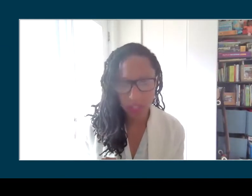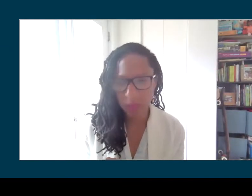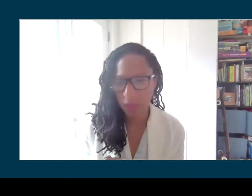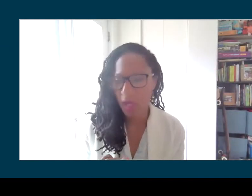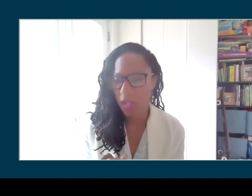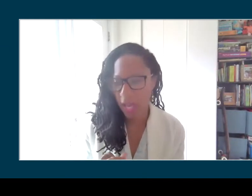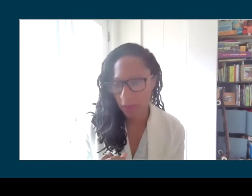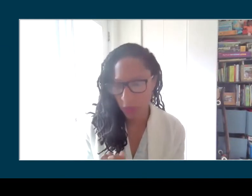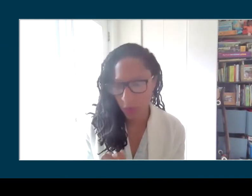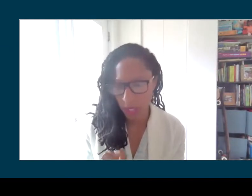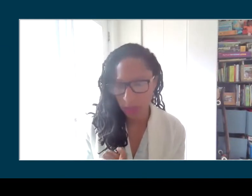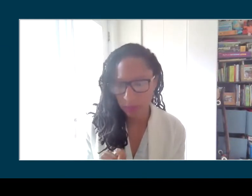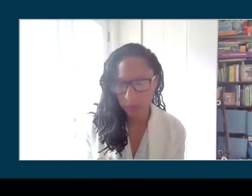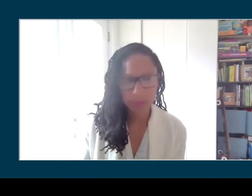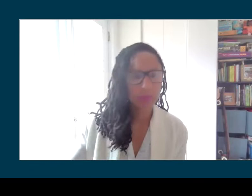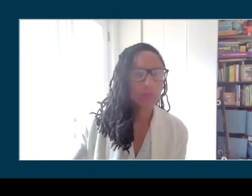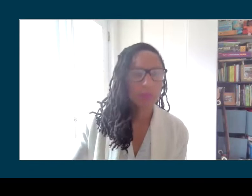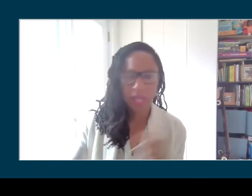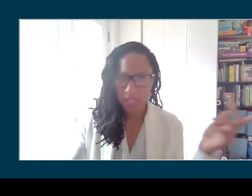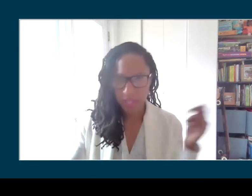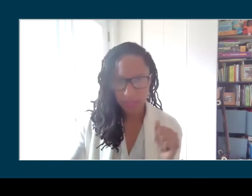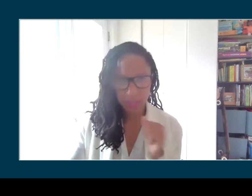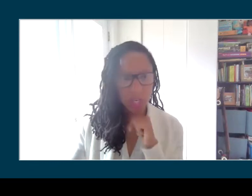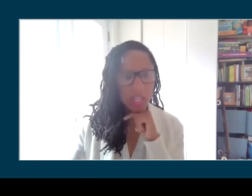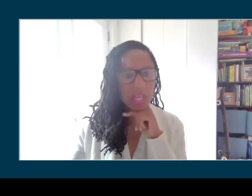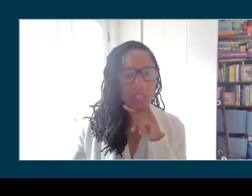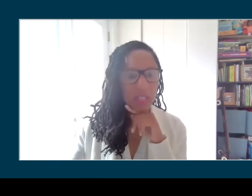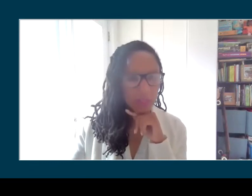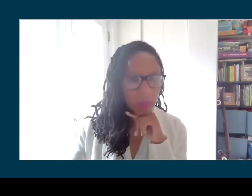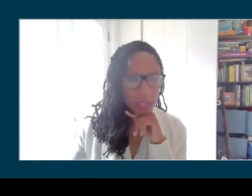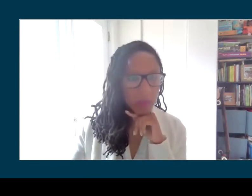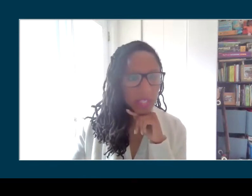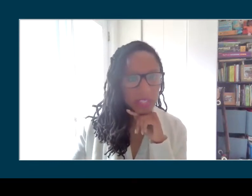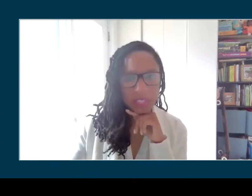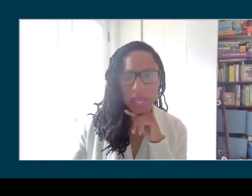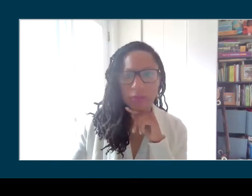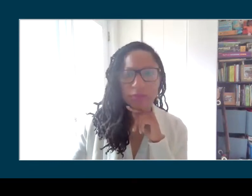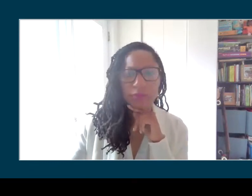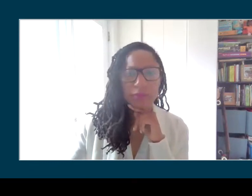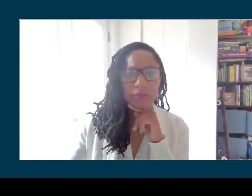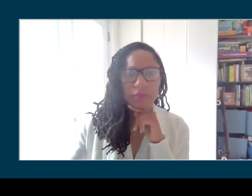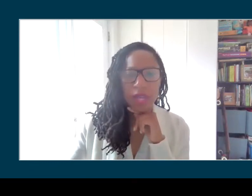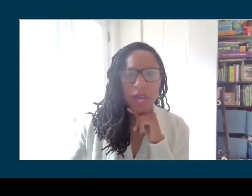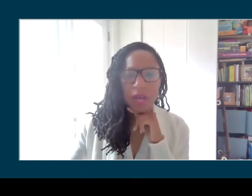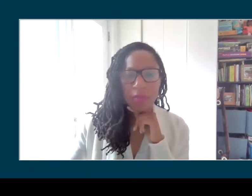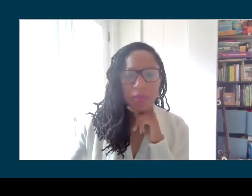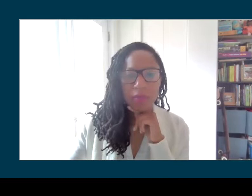be visible on that recording. And that is T'Challa affirming what I just said.